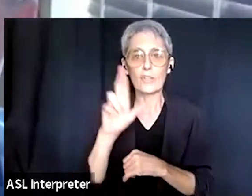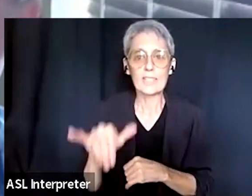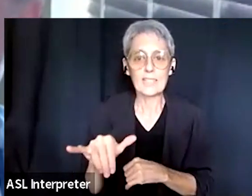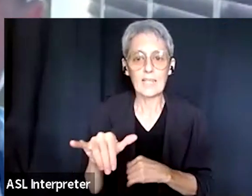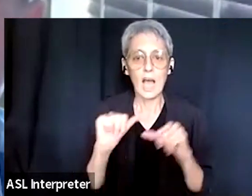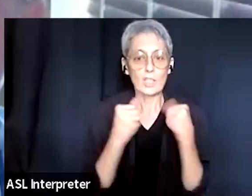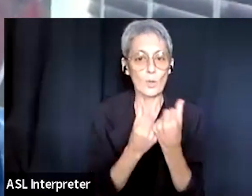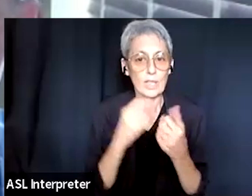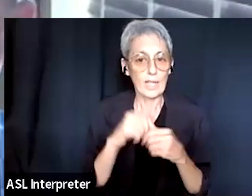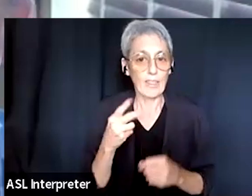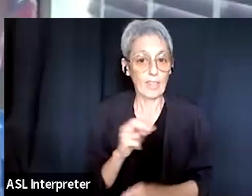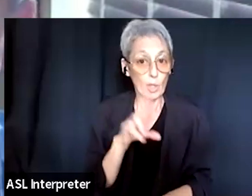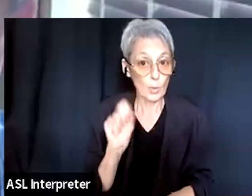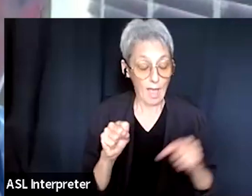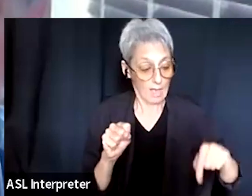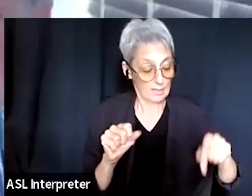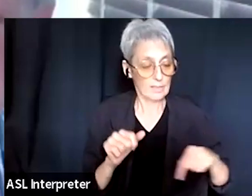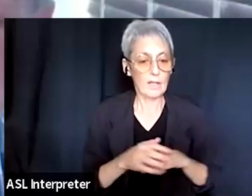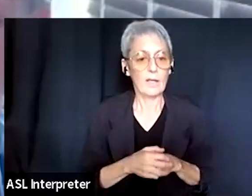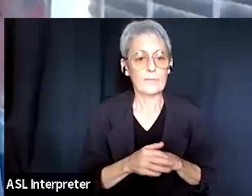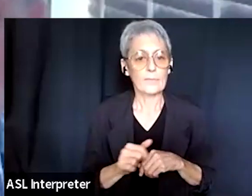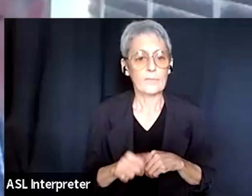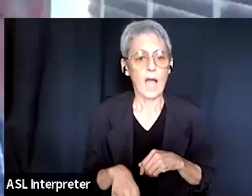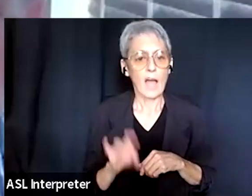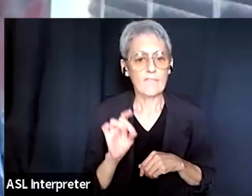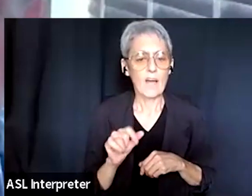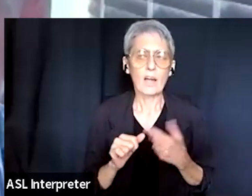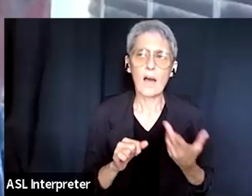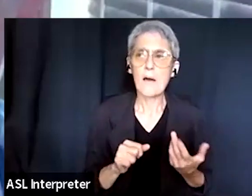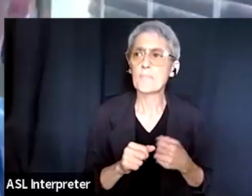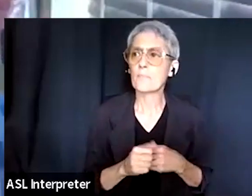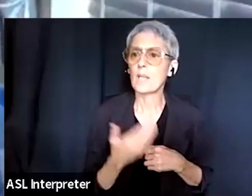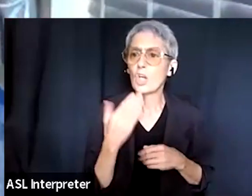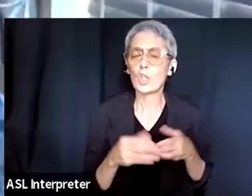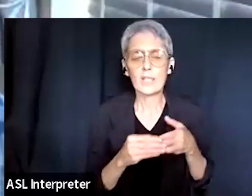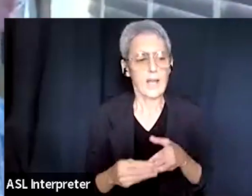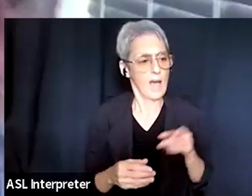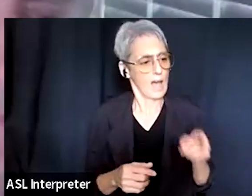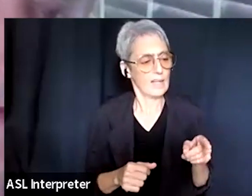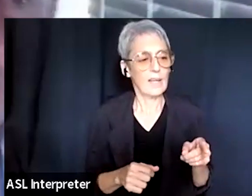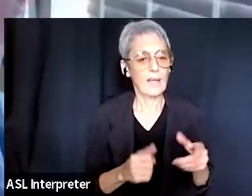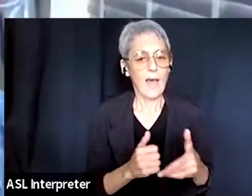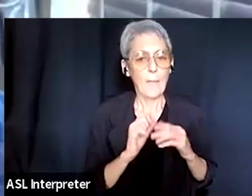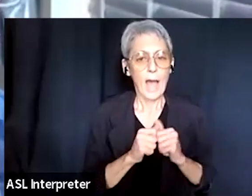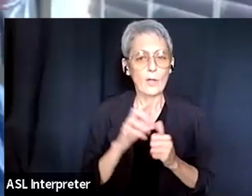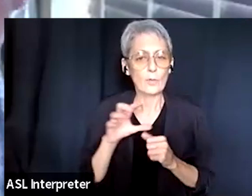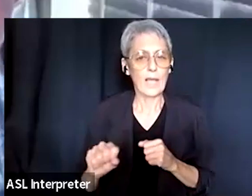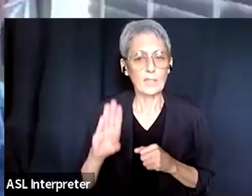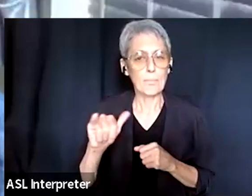have, I found somewhere, a rather good guide to how to detect bias in media reports about